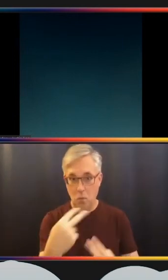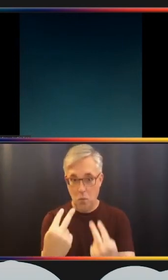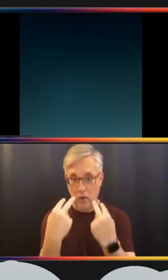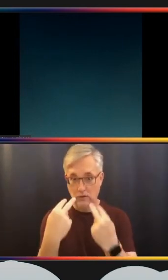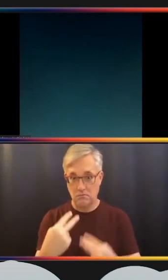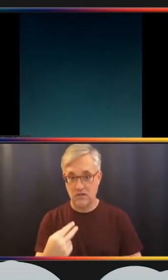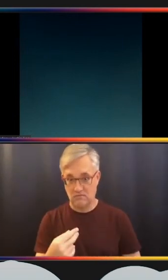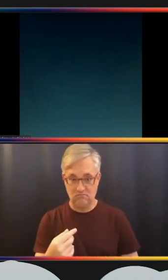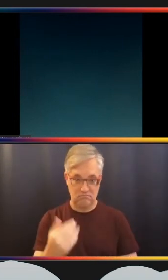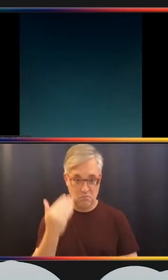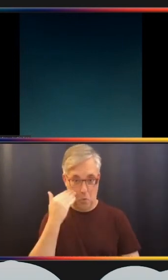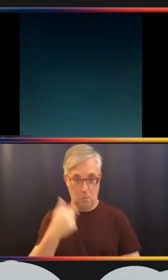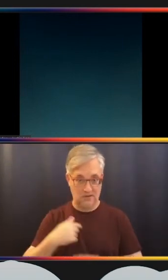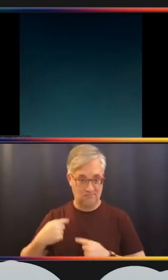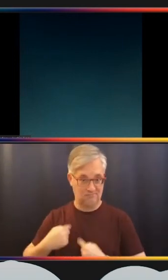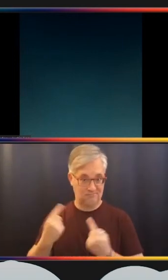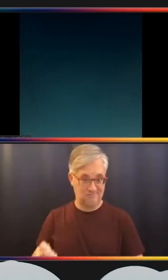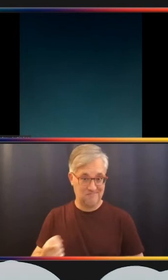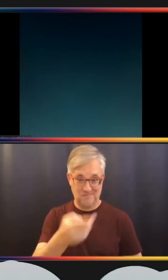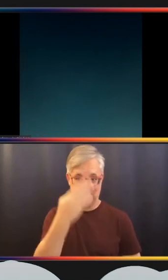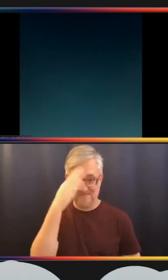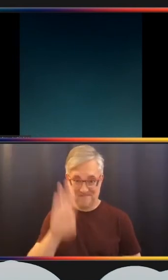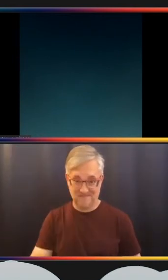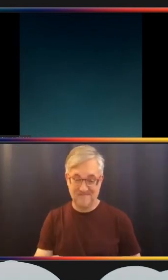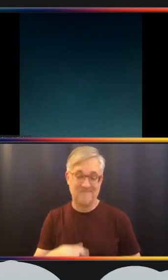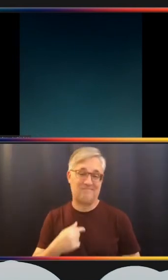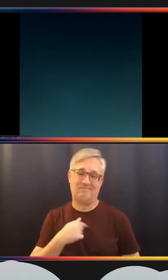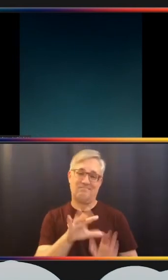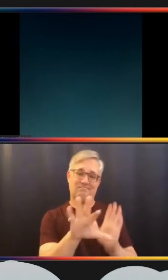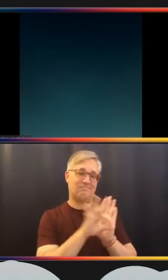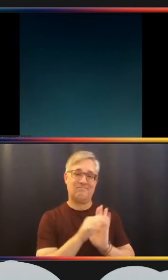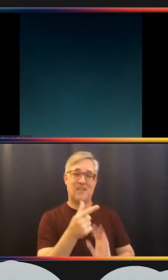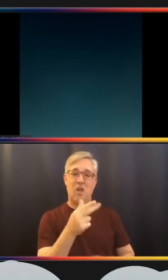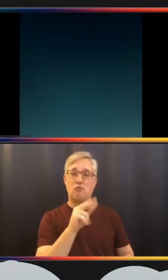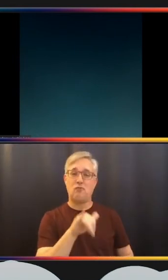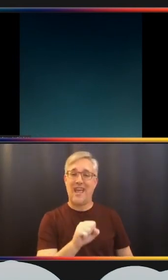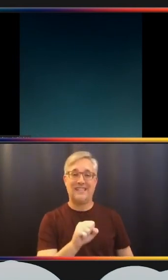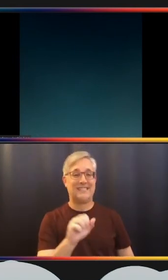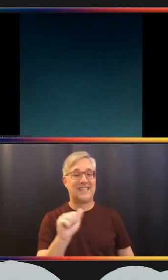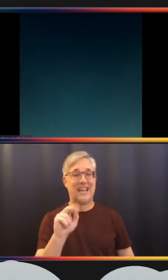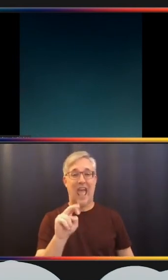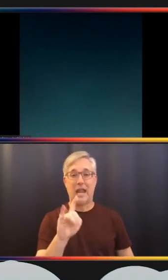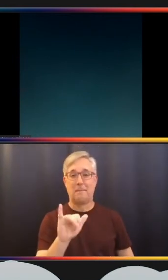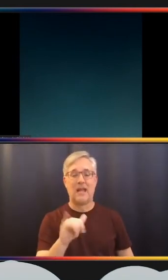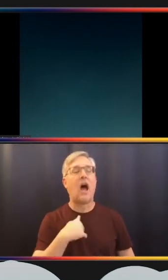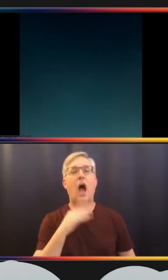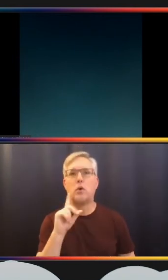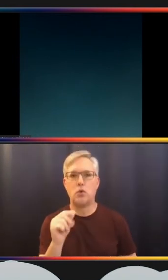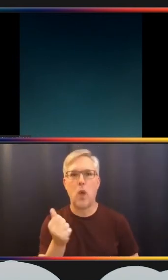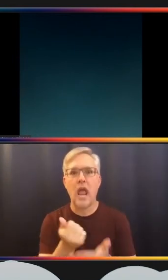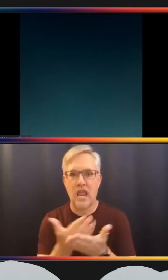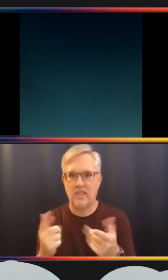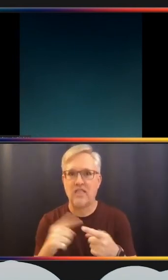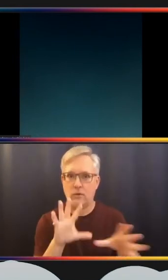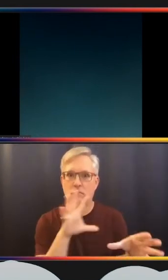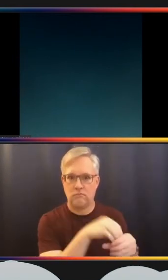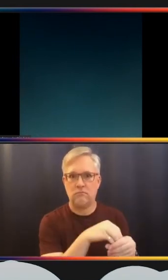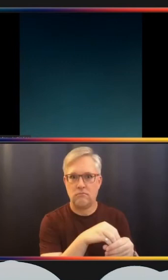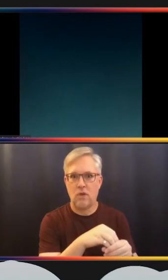has followed me for any amount of time, they will know that it'll be Grey's Anatomy, and I will do anything to be on Grey's